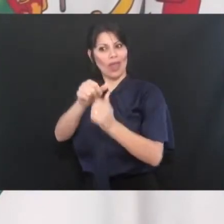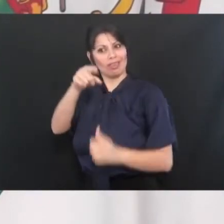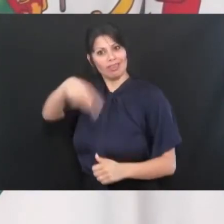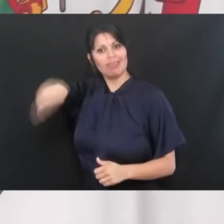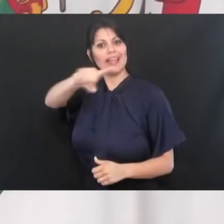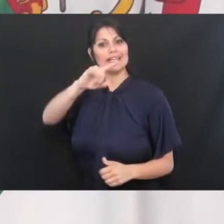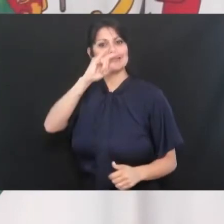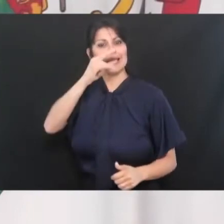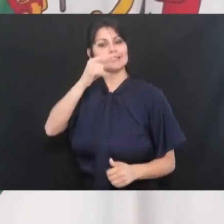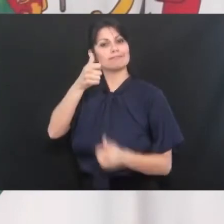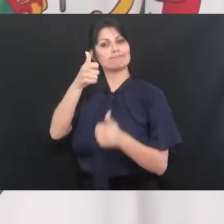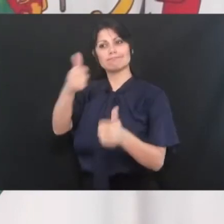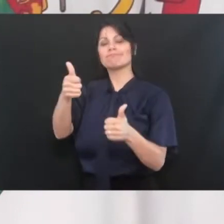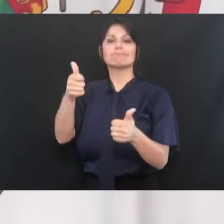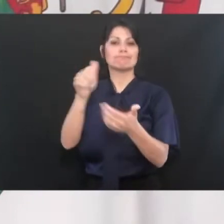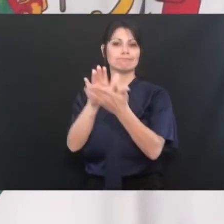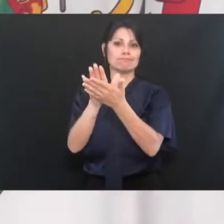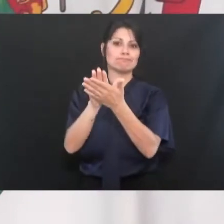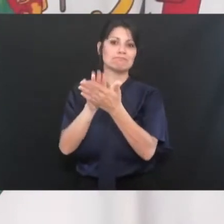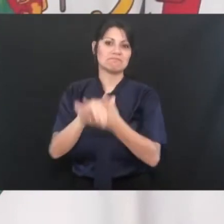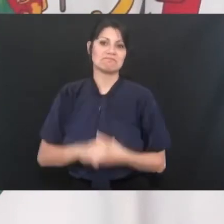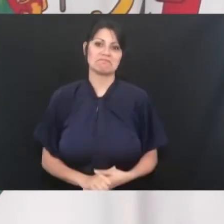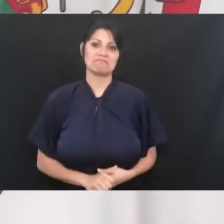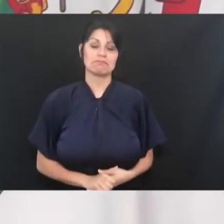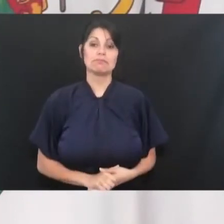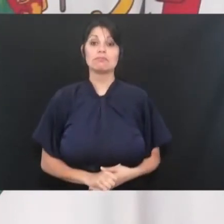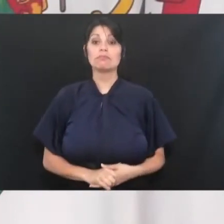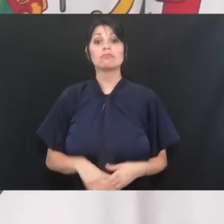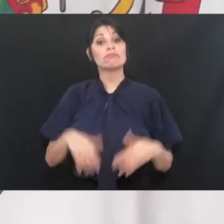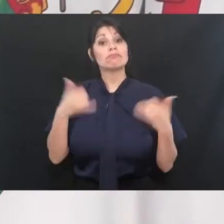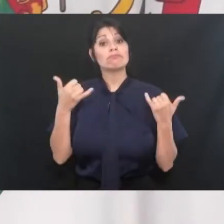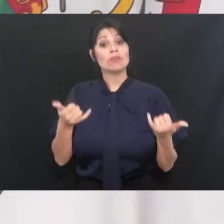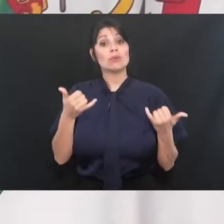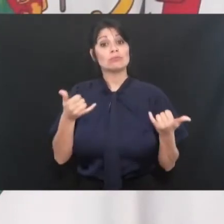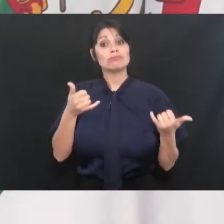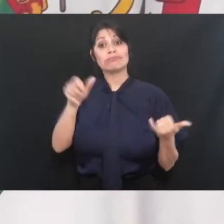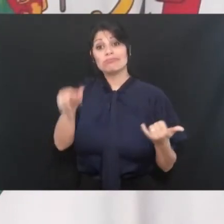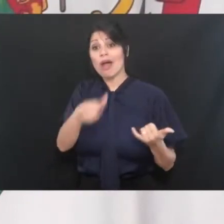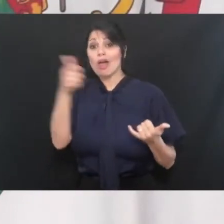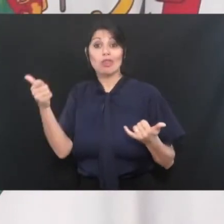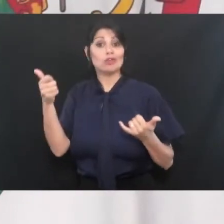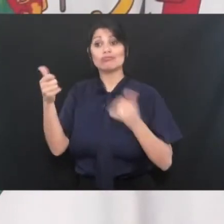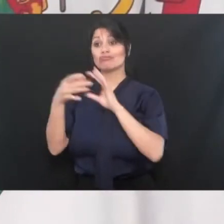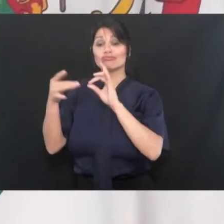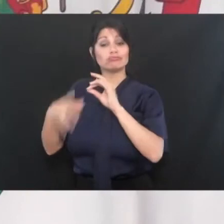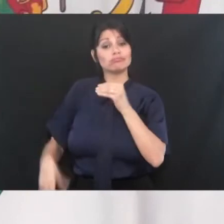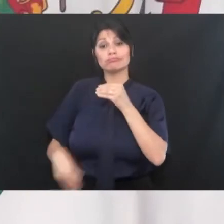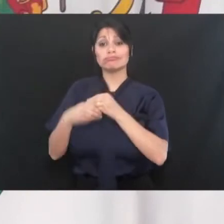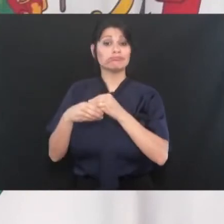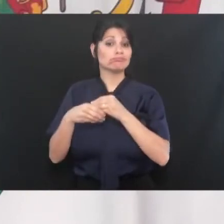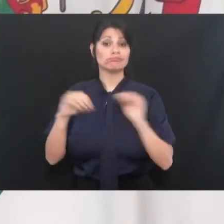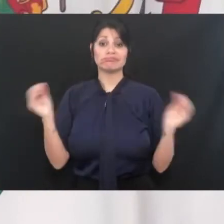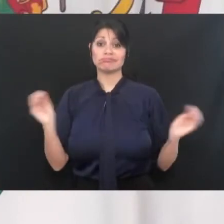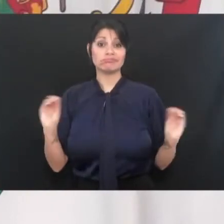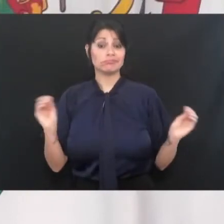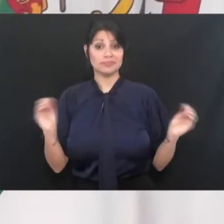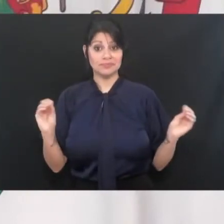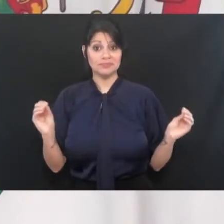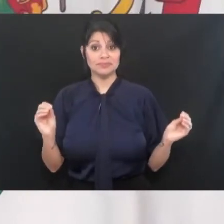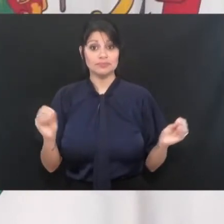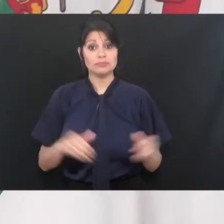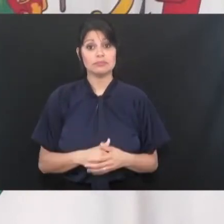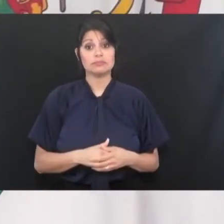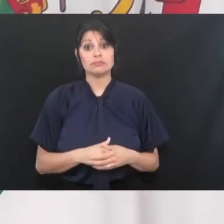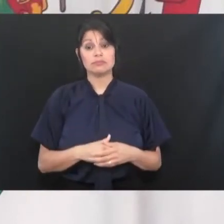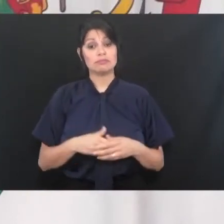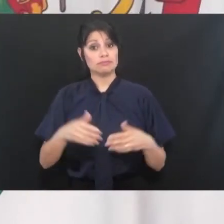Thomas. That's great work. And beyond that, I don't have anything other than to say,